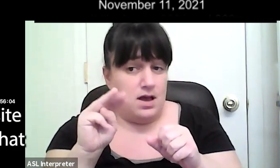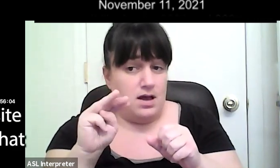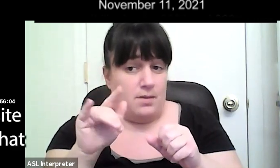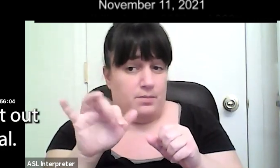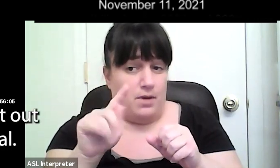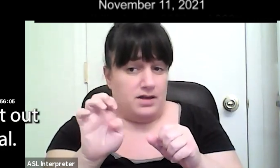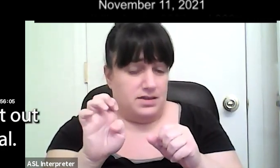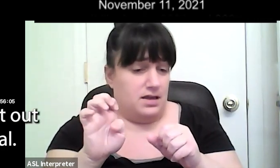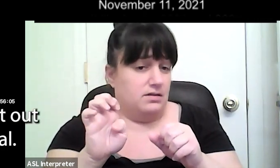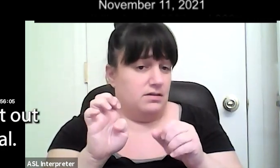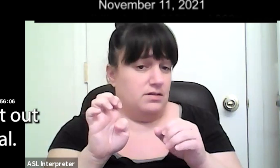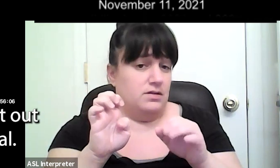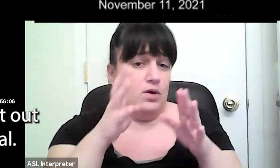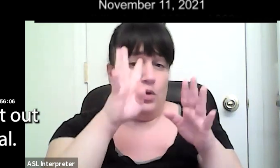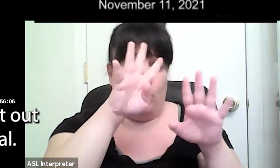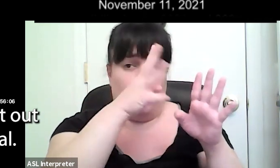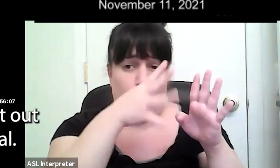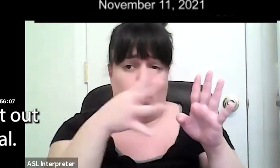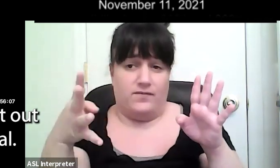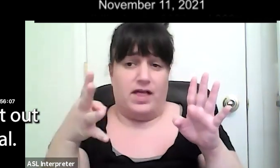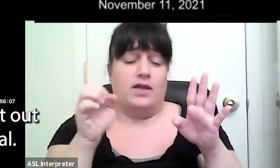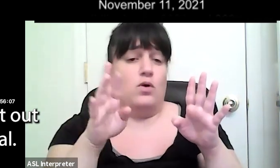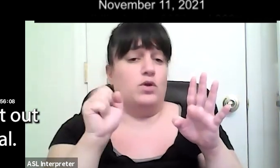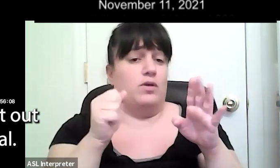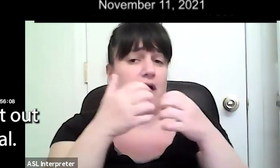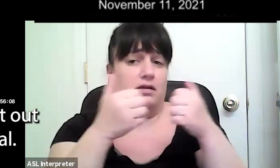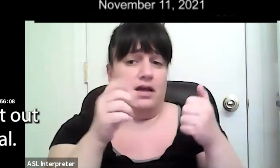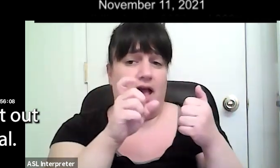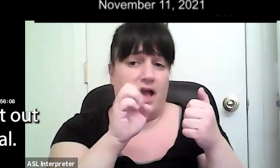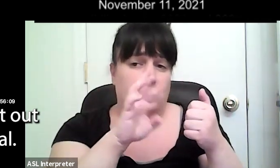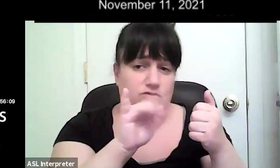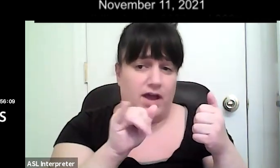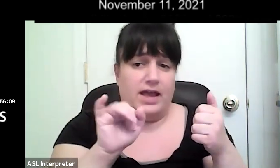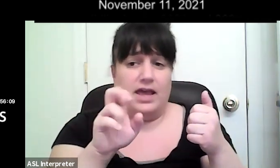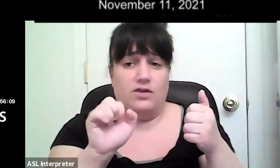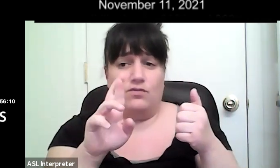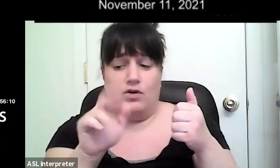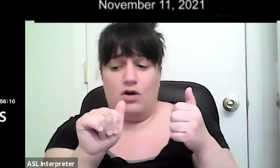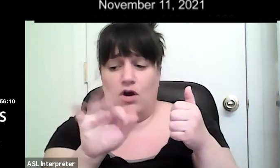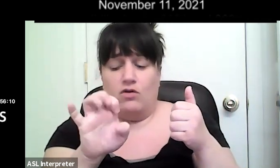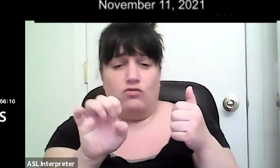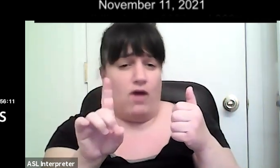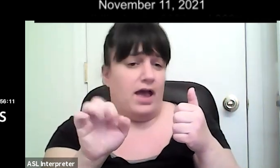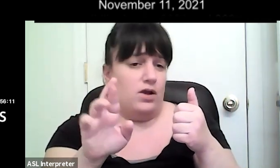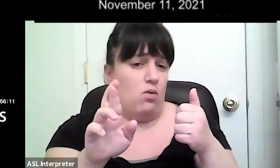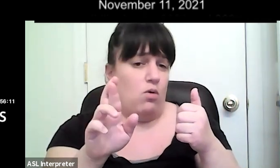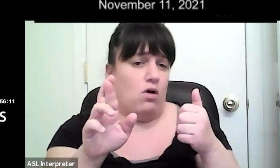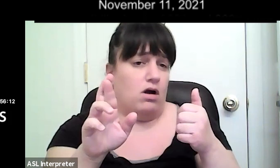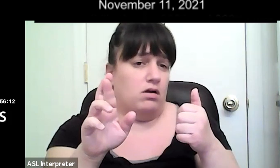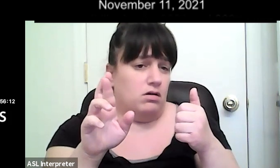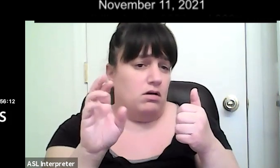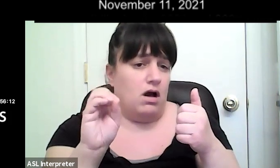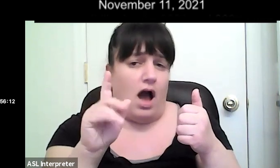wavelength view, which is what I just played, or you can break it out by X-ray or infrared or optical. So you have a lot of options to learn